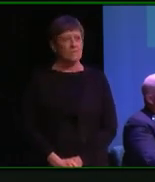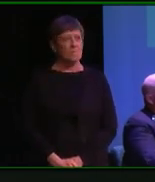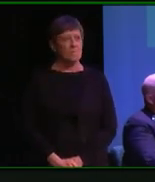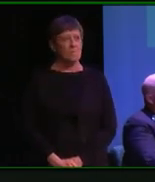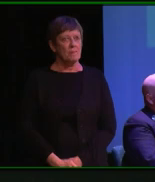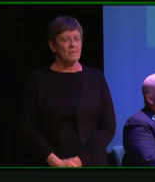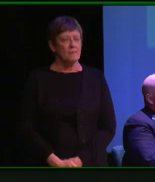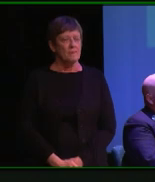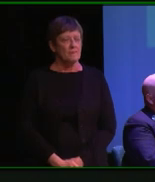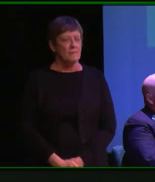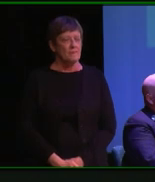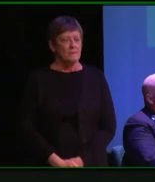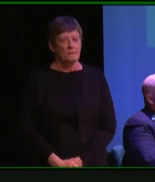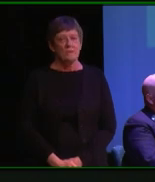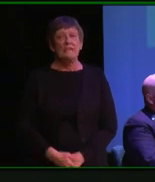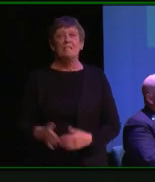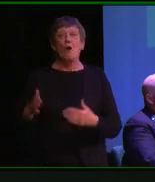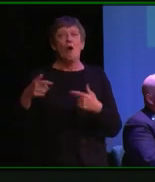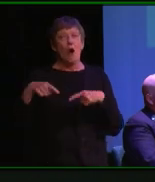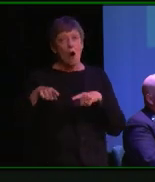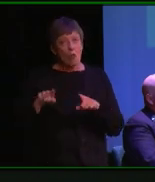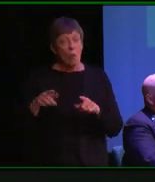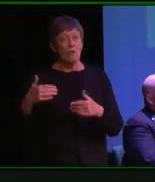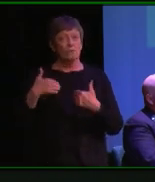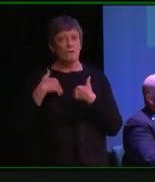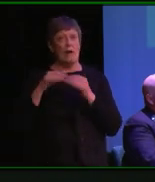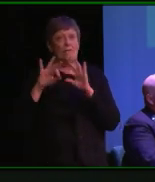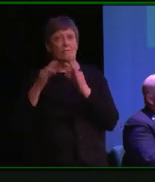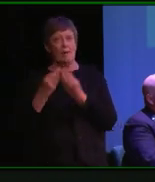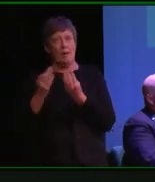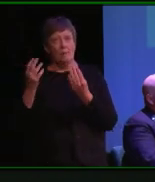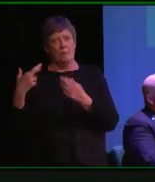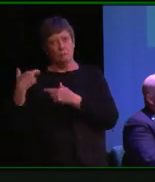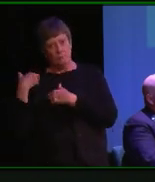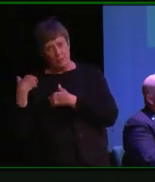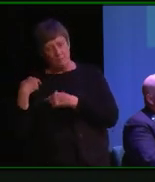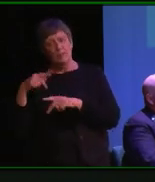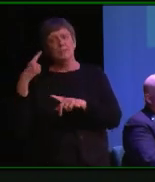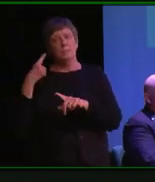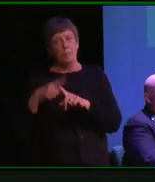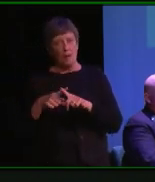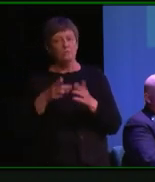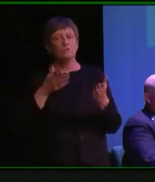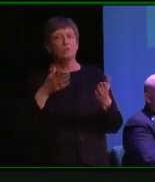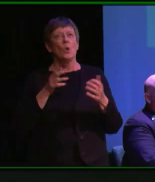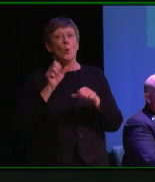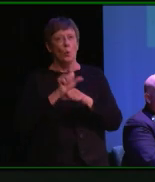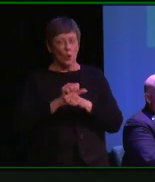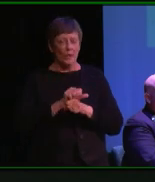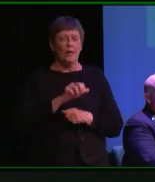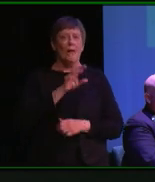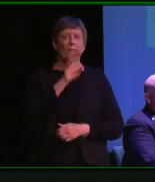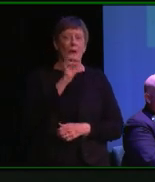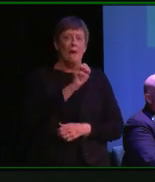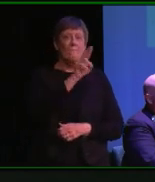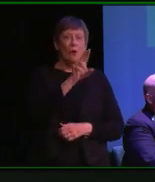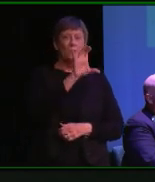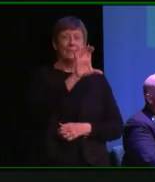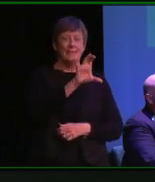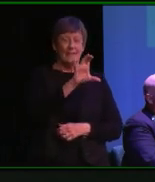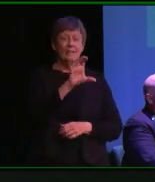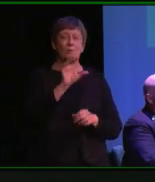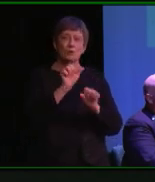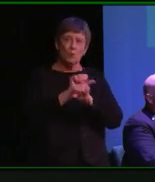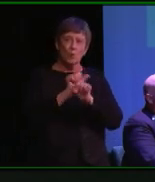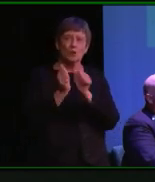All while balancing family responsibilities and serving as the Massachusetts Rehabilitation Commission, where she works closely with individuals